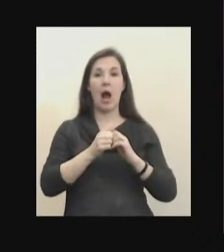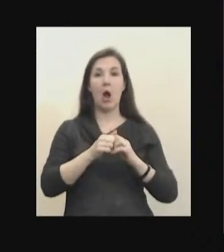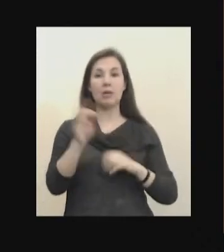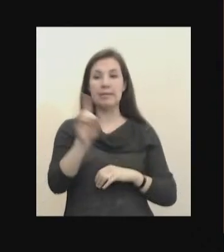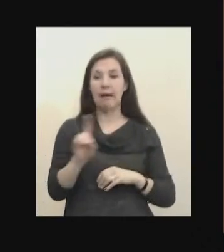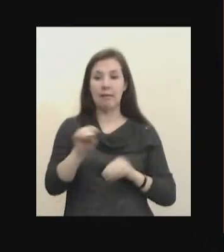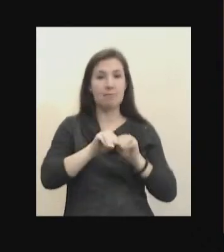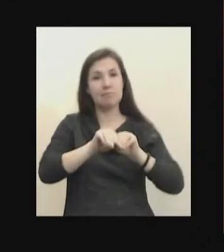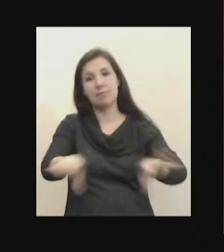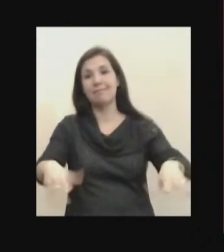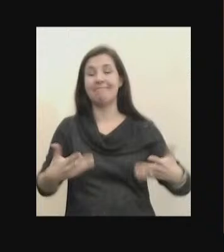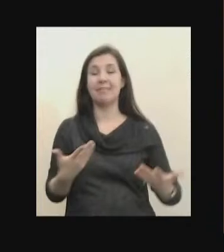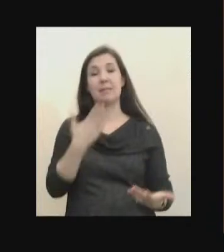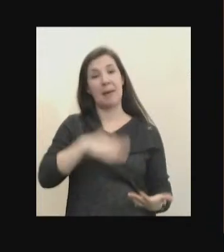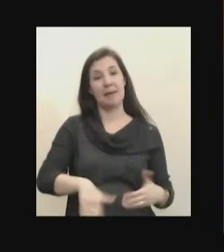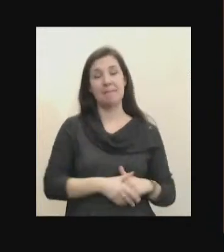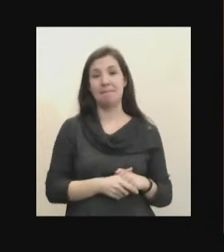bad.